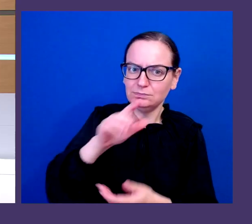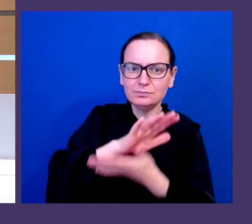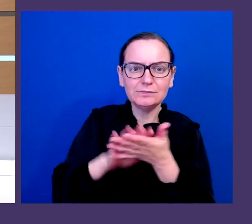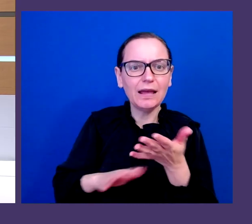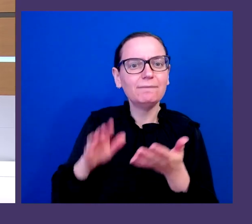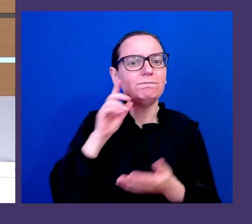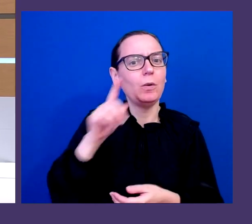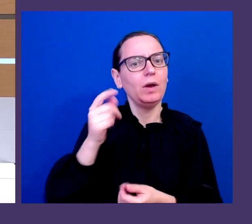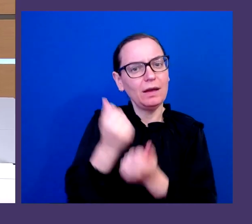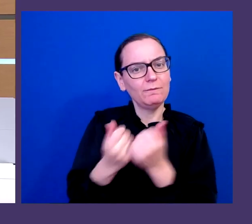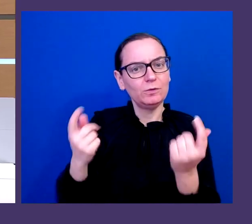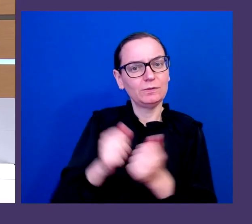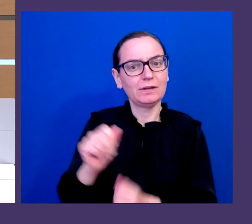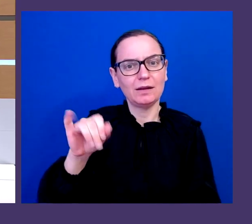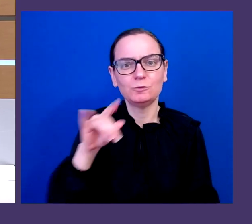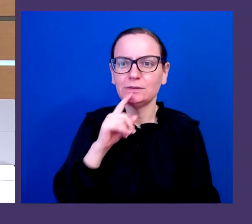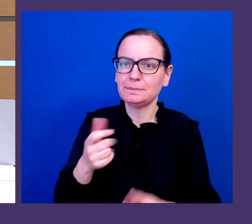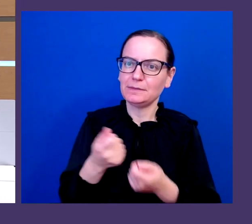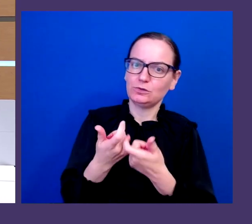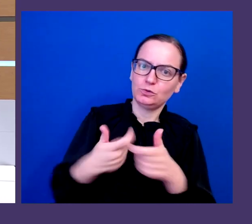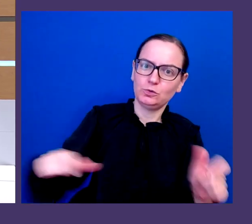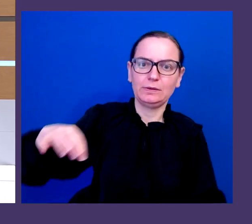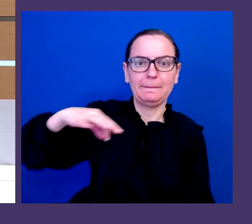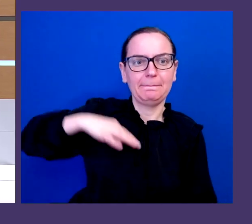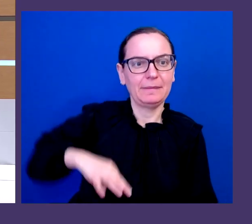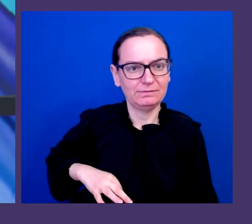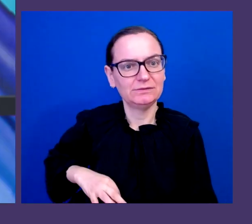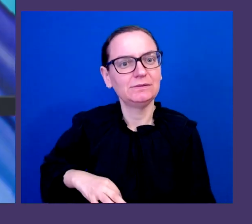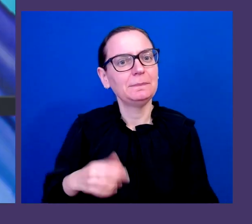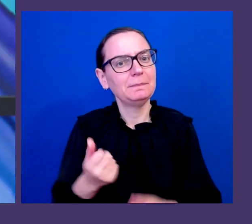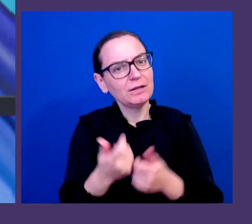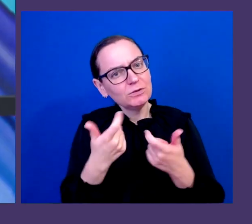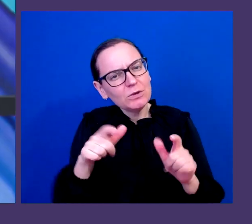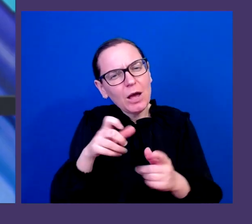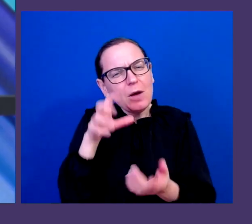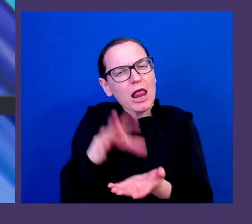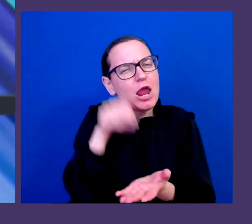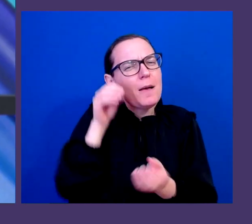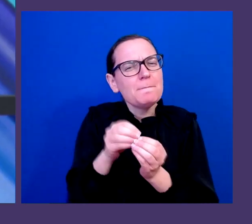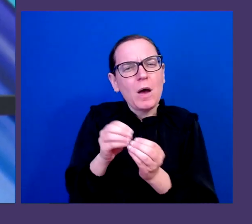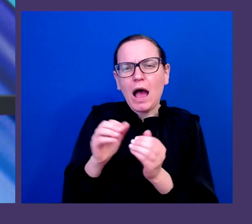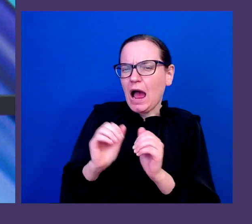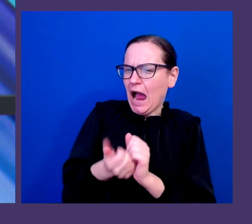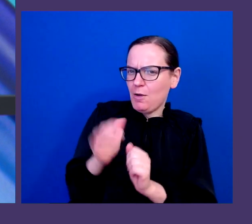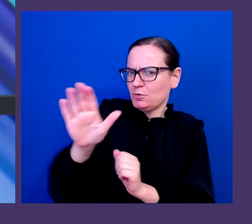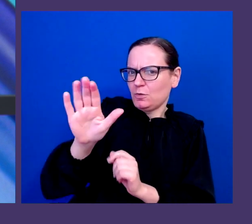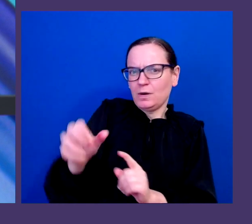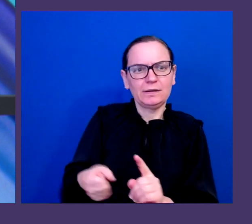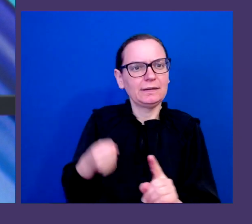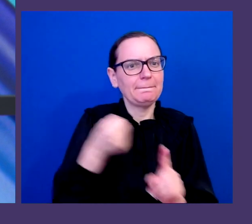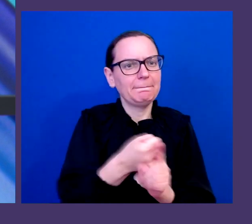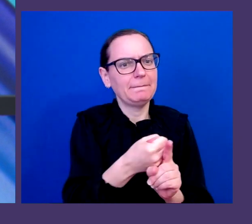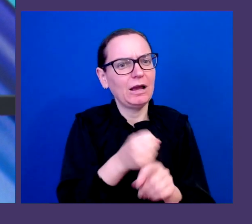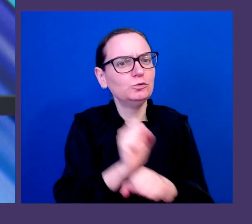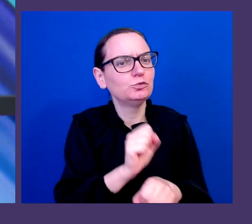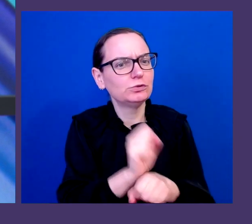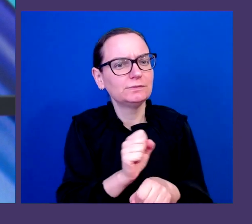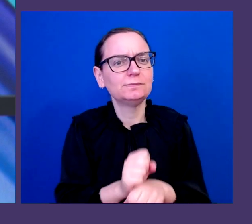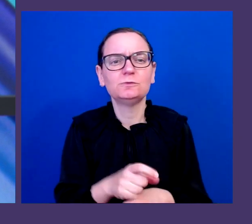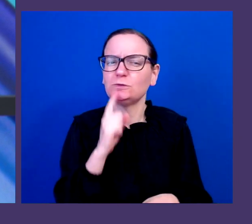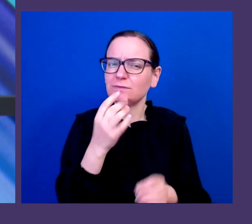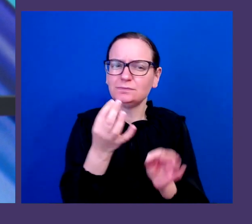I mean, one simple PowerPoint could be a week because it's so hard for me to interface